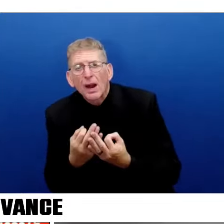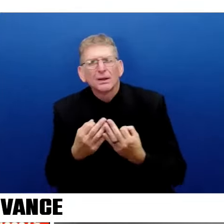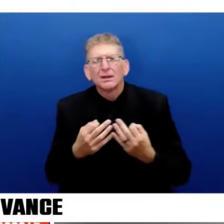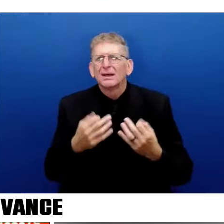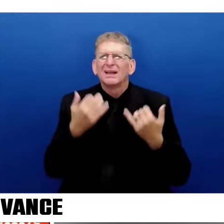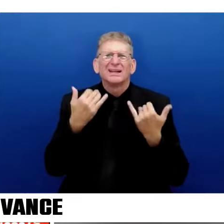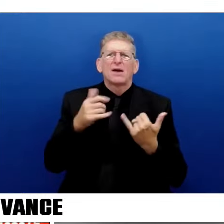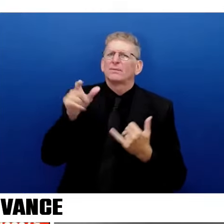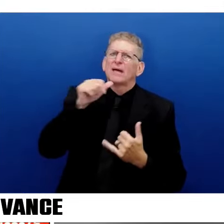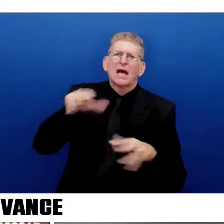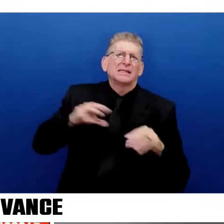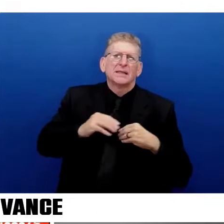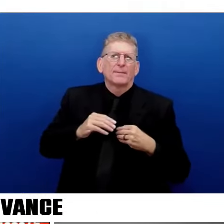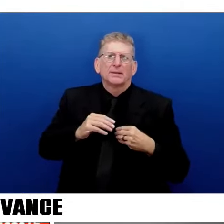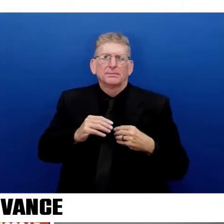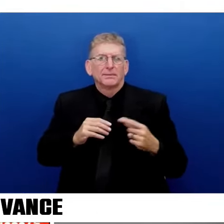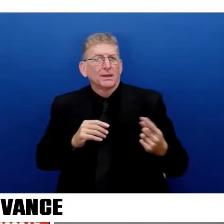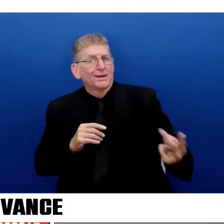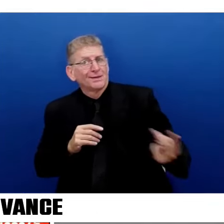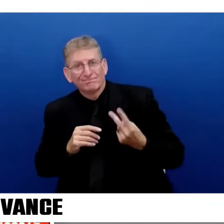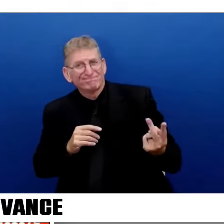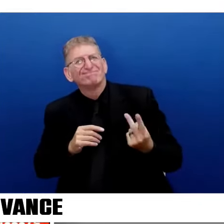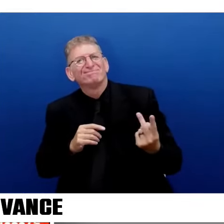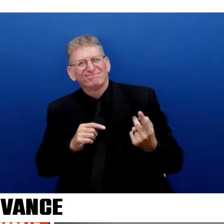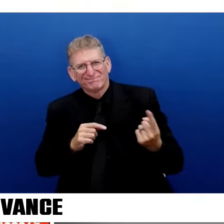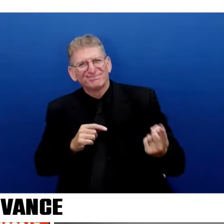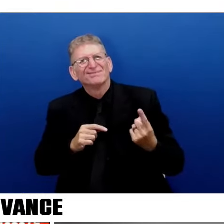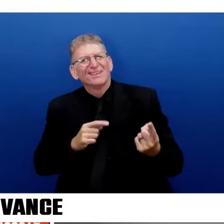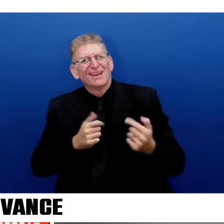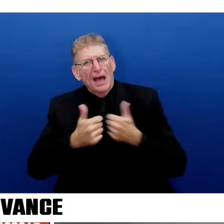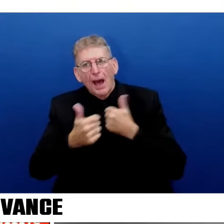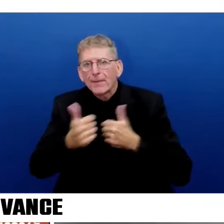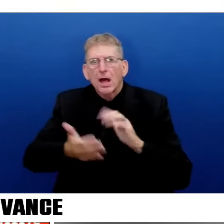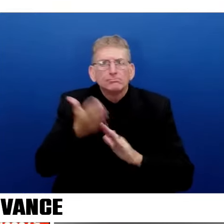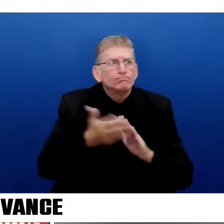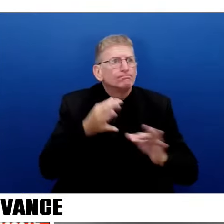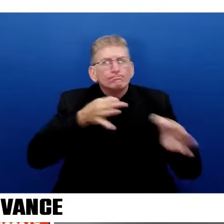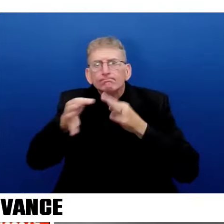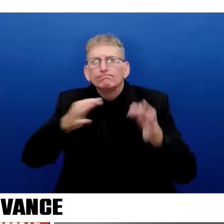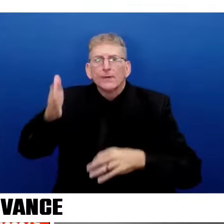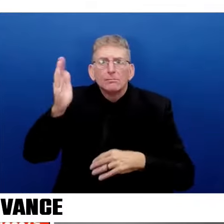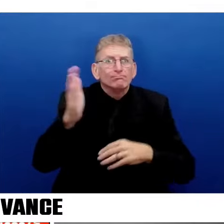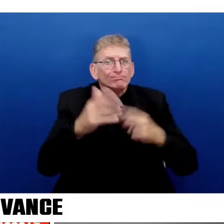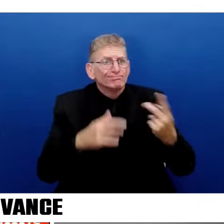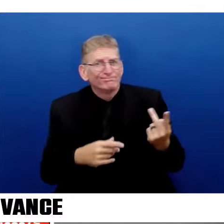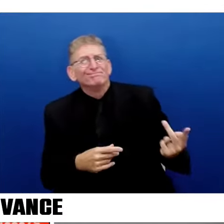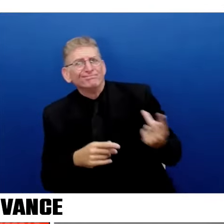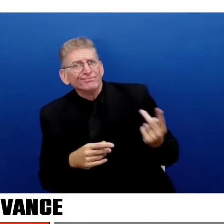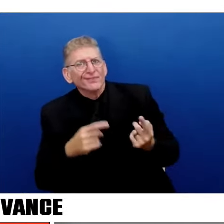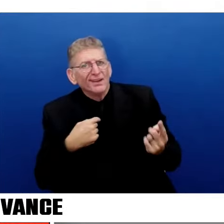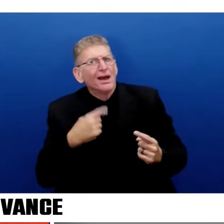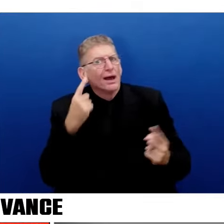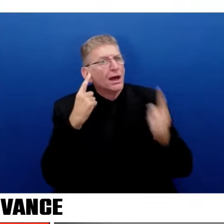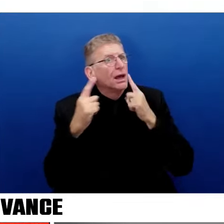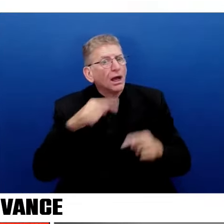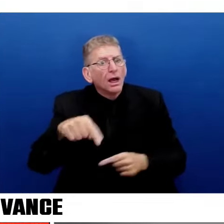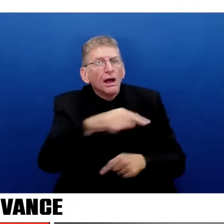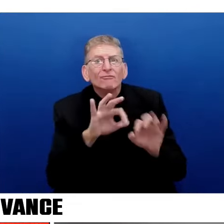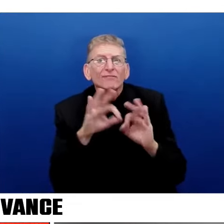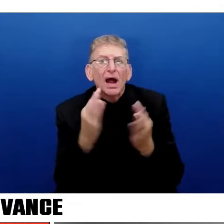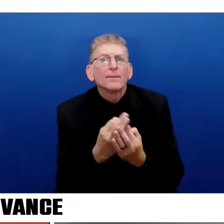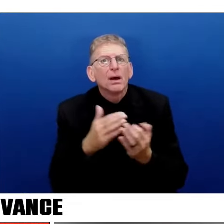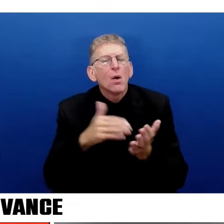past 7 or 8 weeks. And one of the biggest complaints I hear from young families is people who feel like they don't have options, like they're choosing